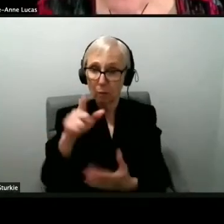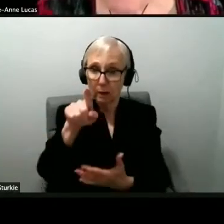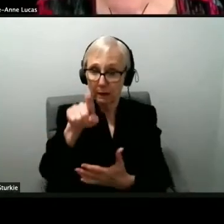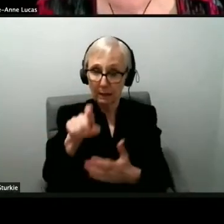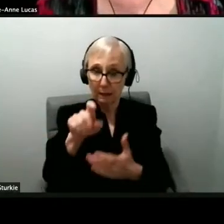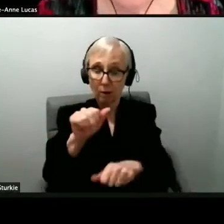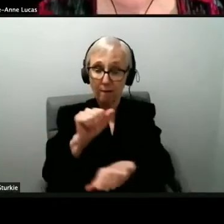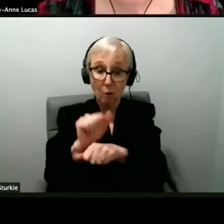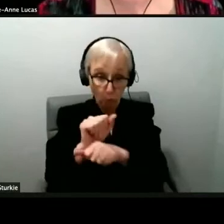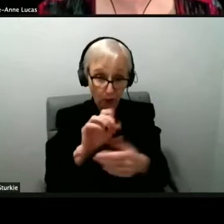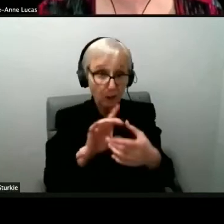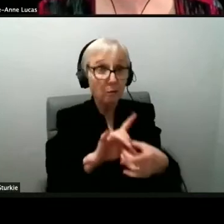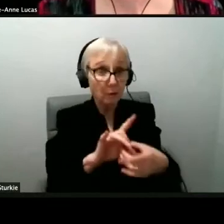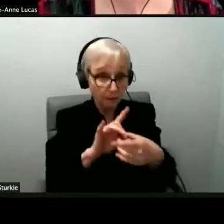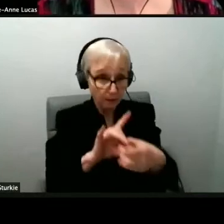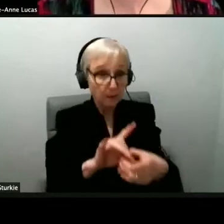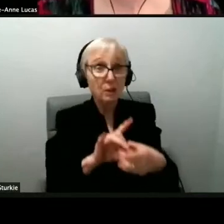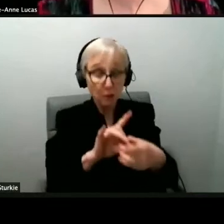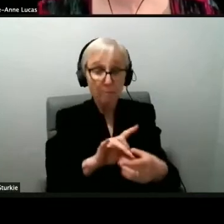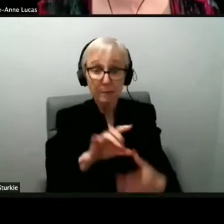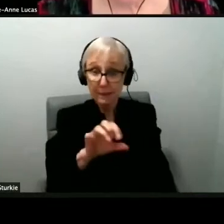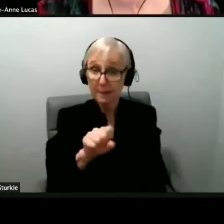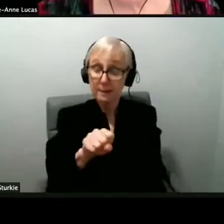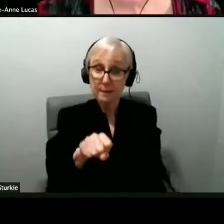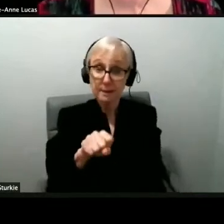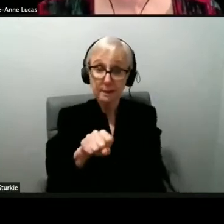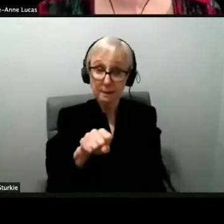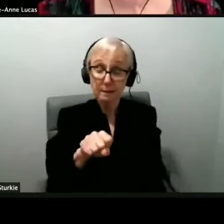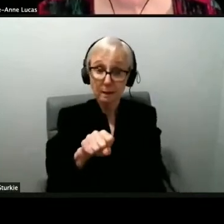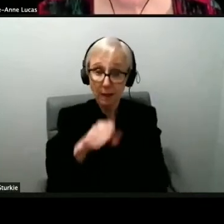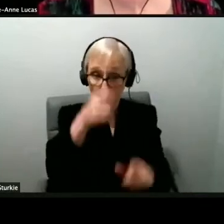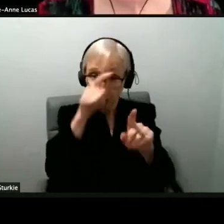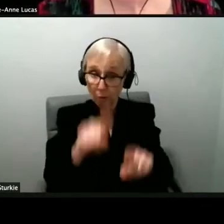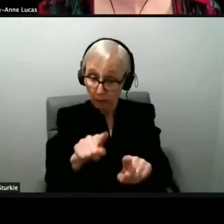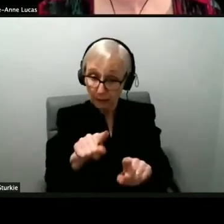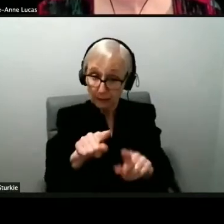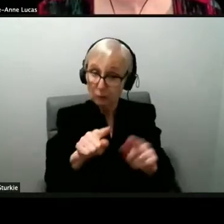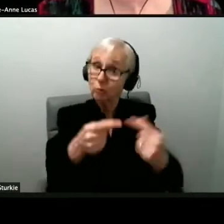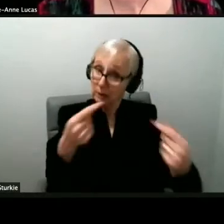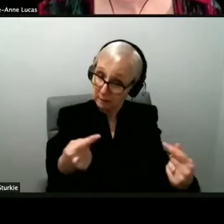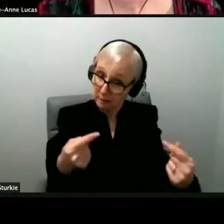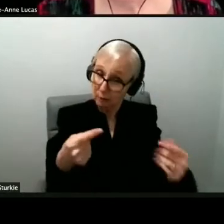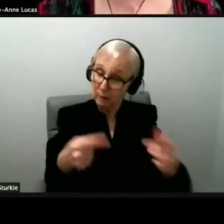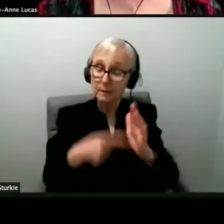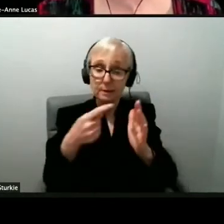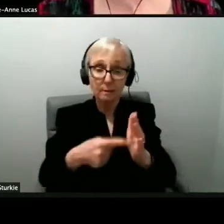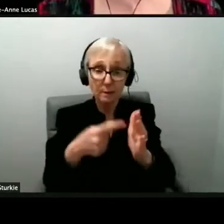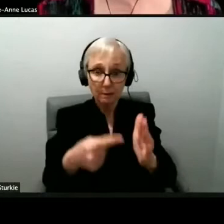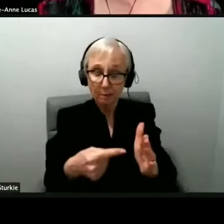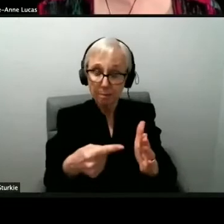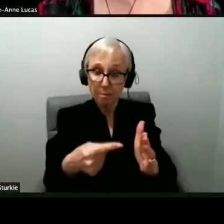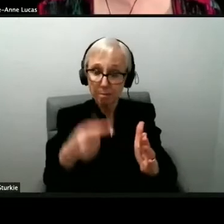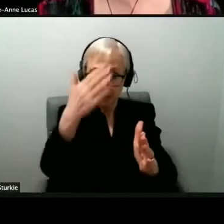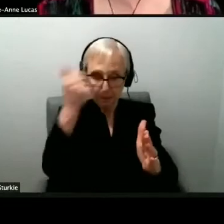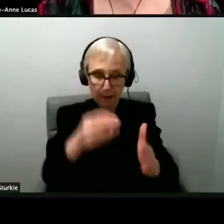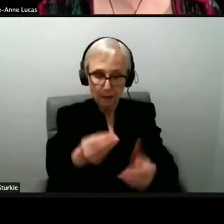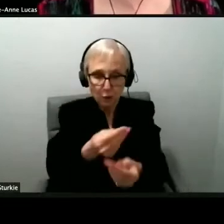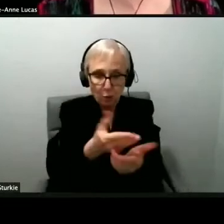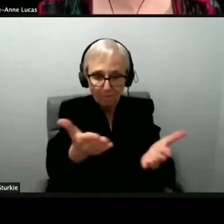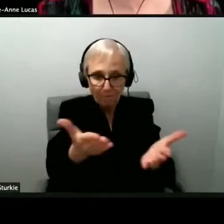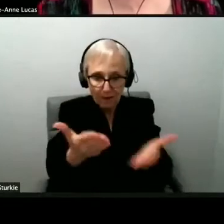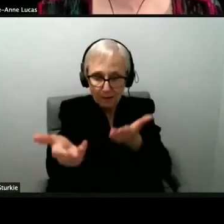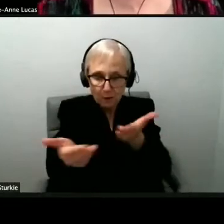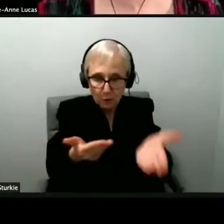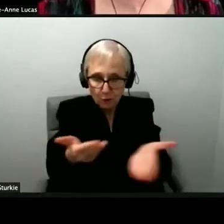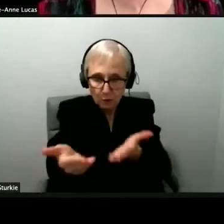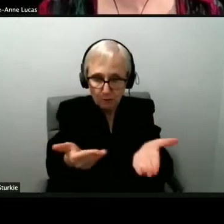working relationship, you know, and we're going to have to agree to disagree. But because you provide a particular